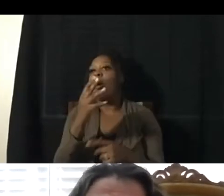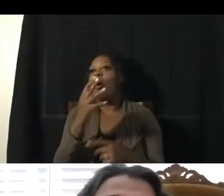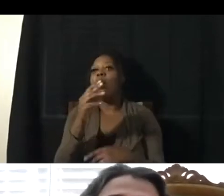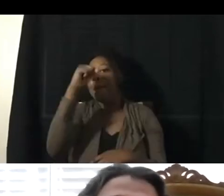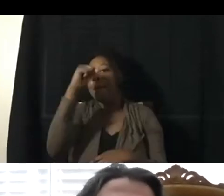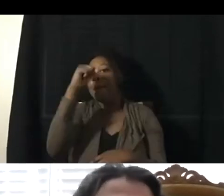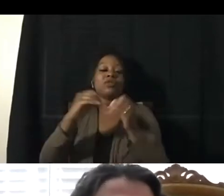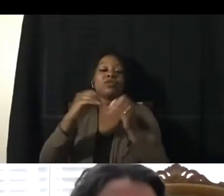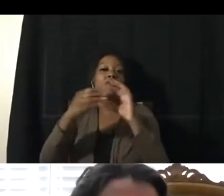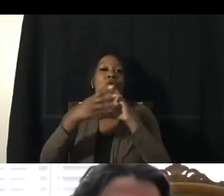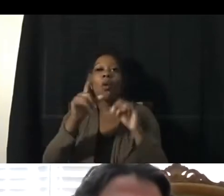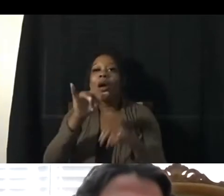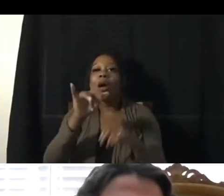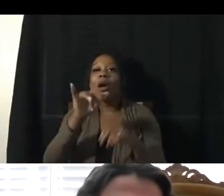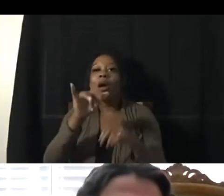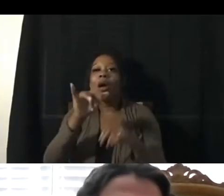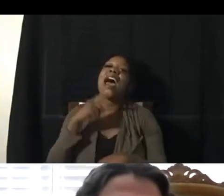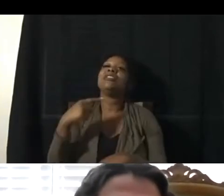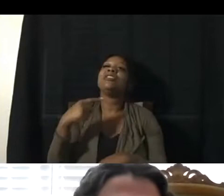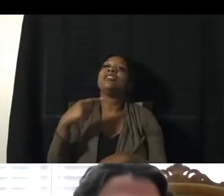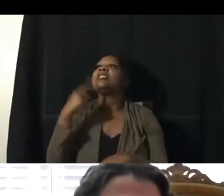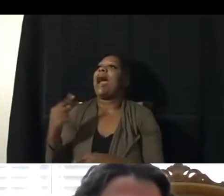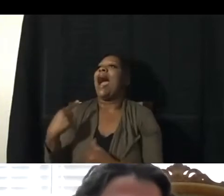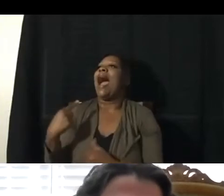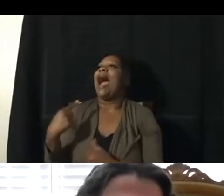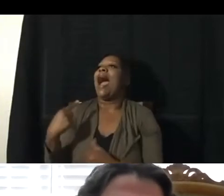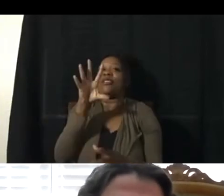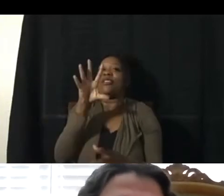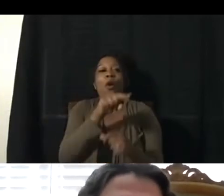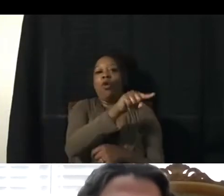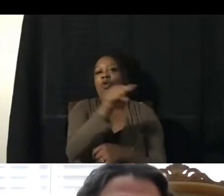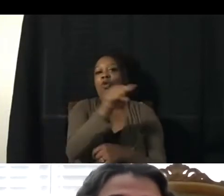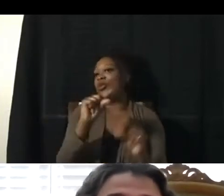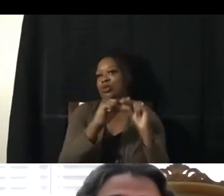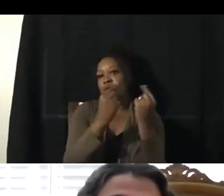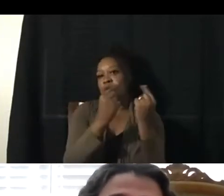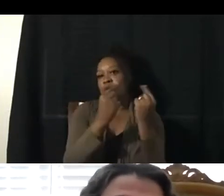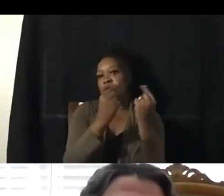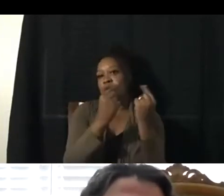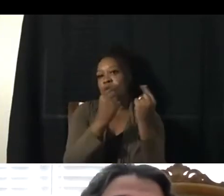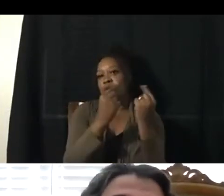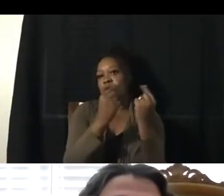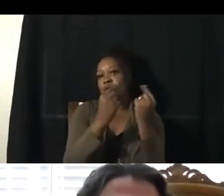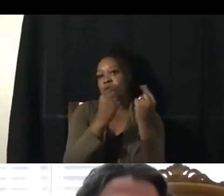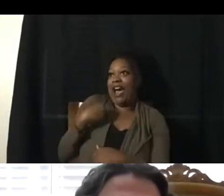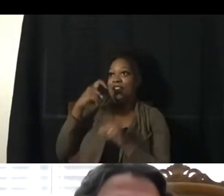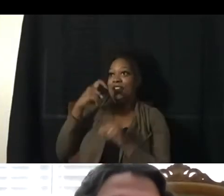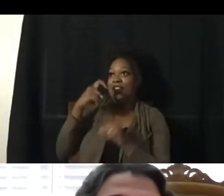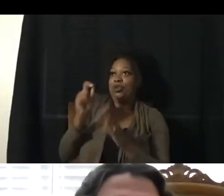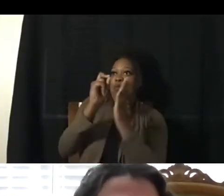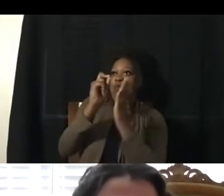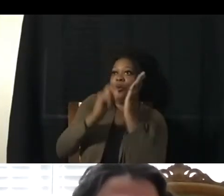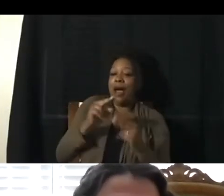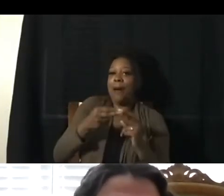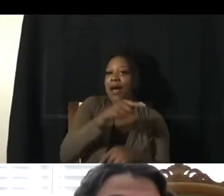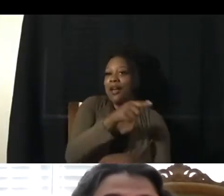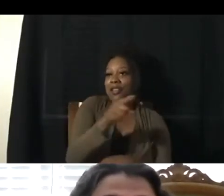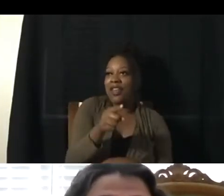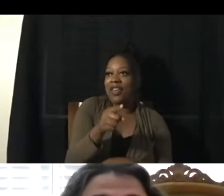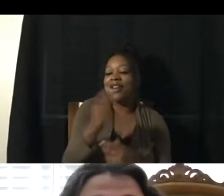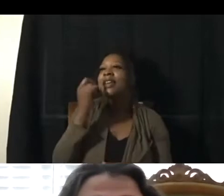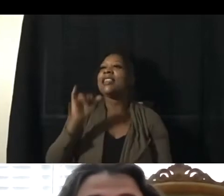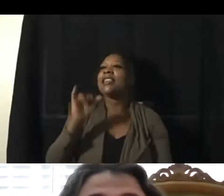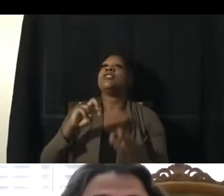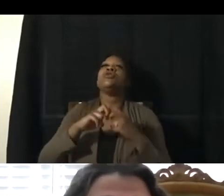well, I'm not of those groups, so I don't necessarily know if I should be covering them. And that's the problem that comes with being a diversity